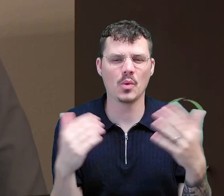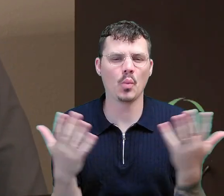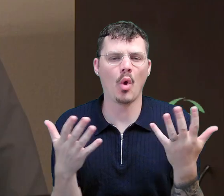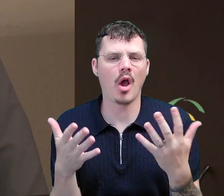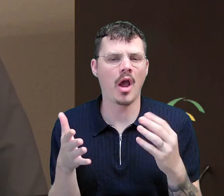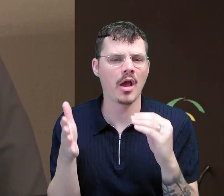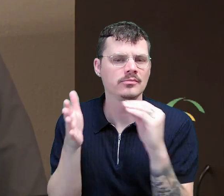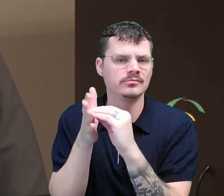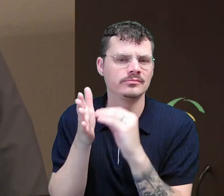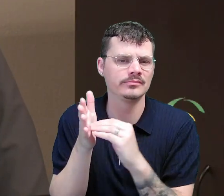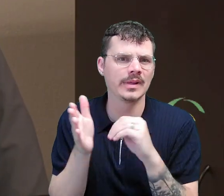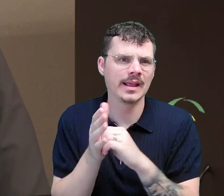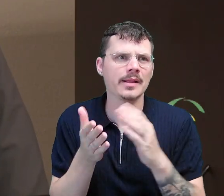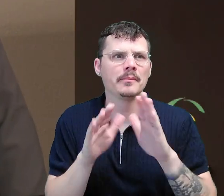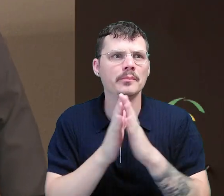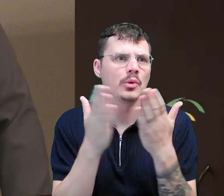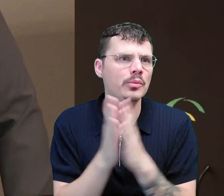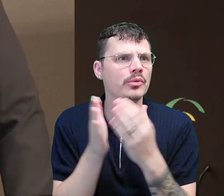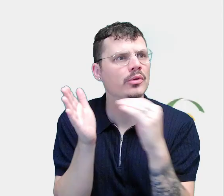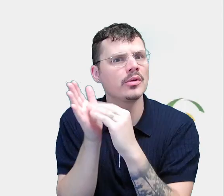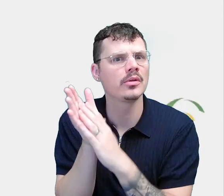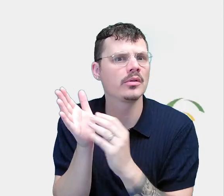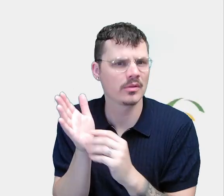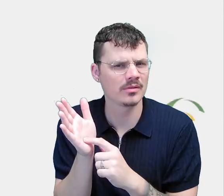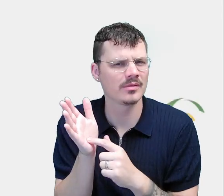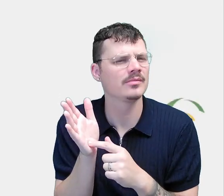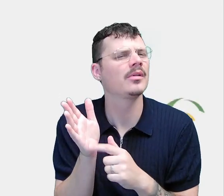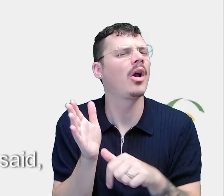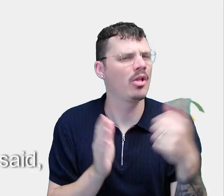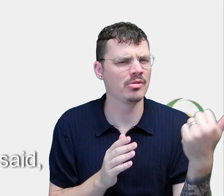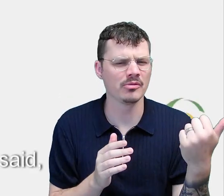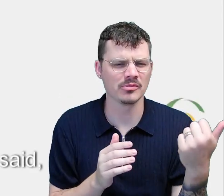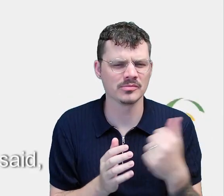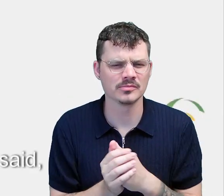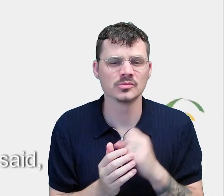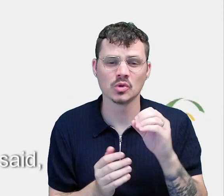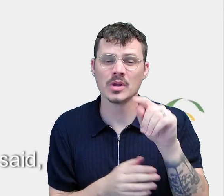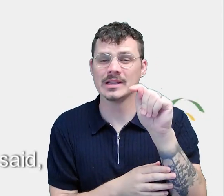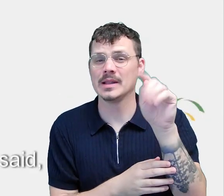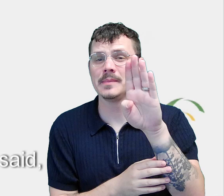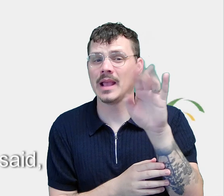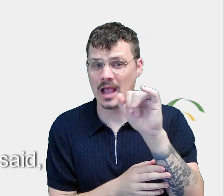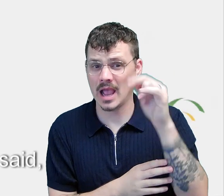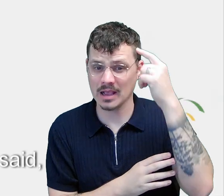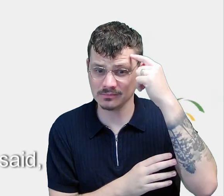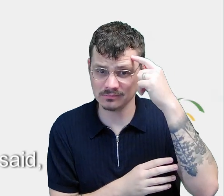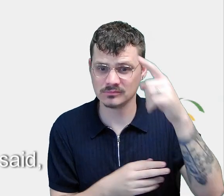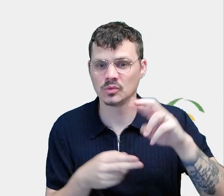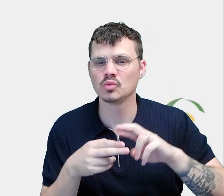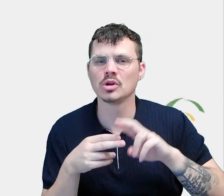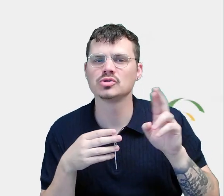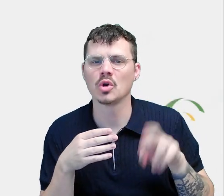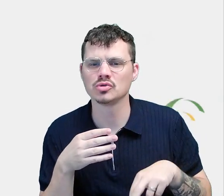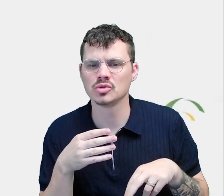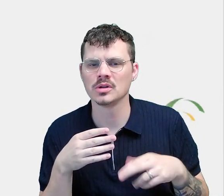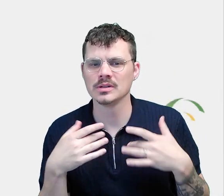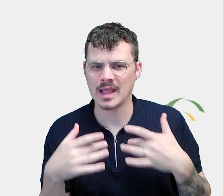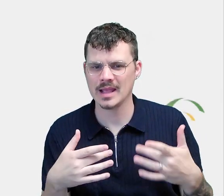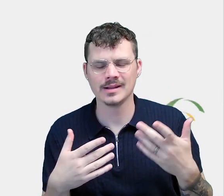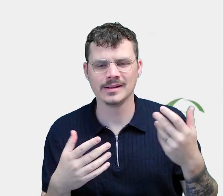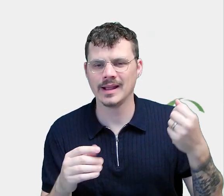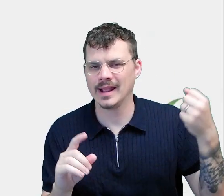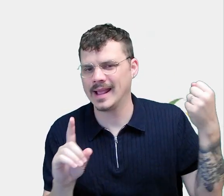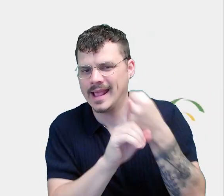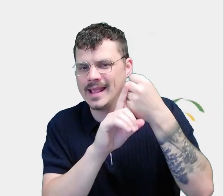in the medical neurology textbooks. Traumatic brain injury results, like we said, a bad knock